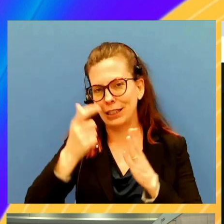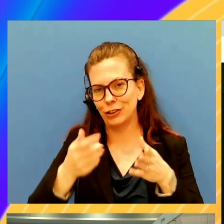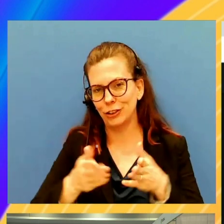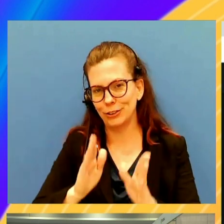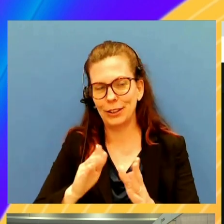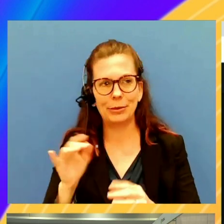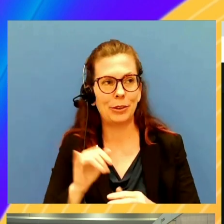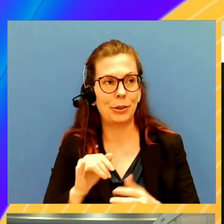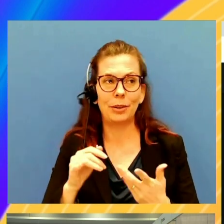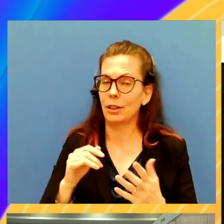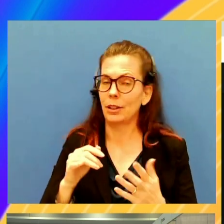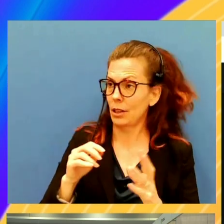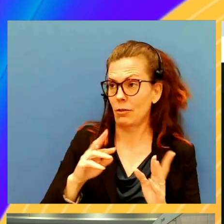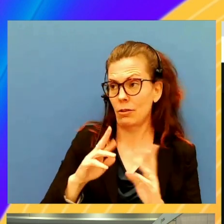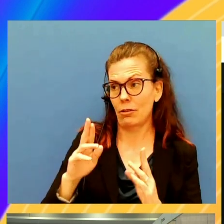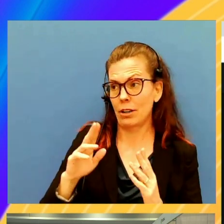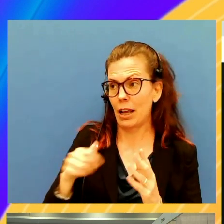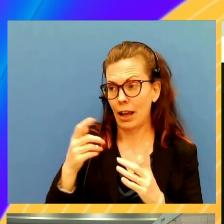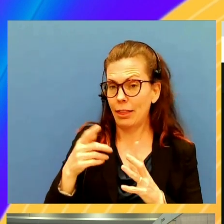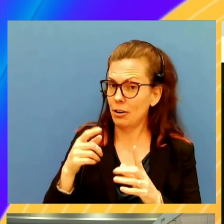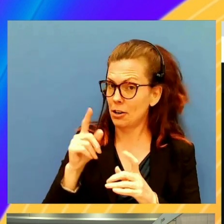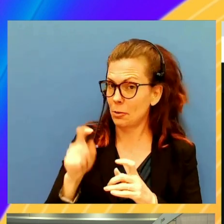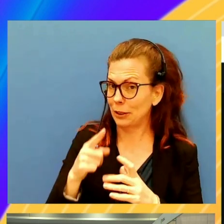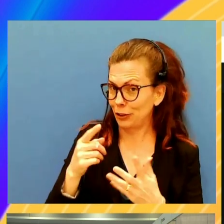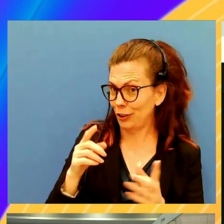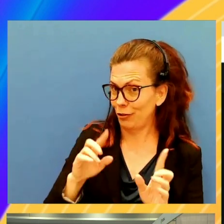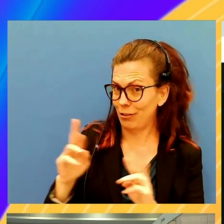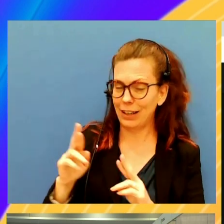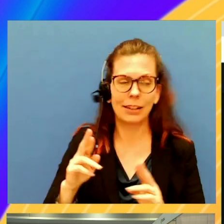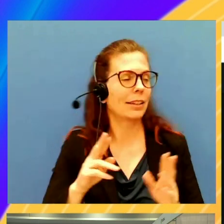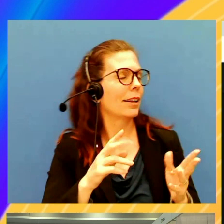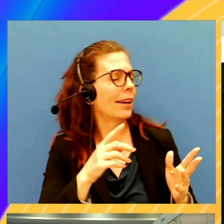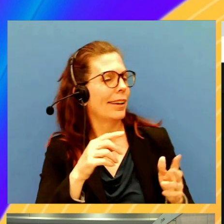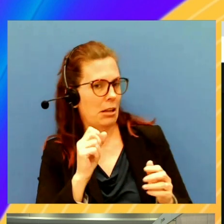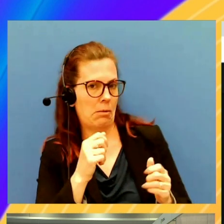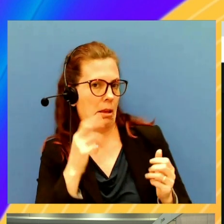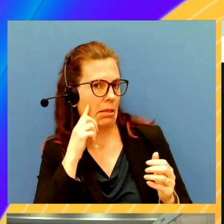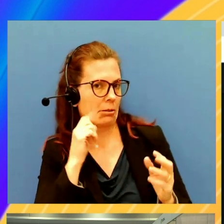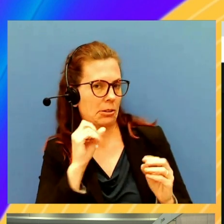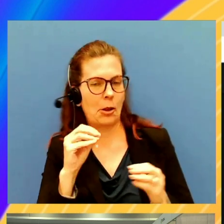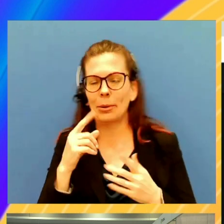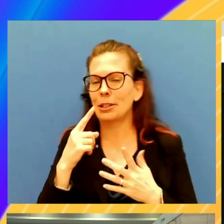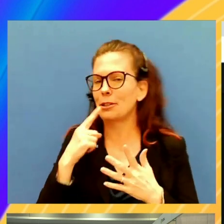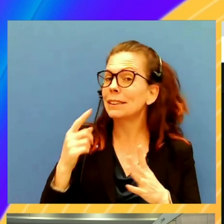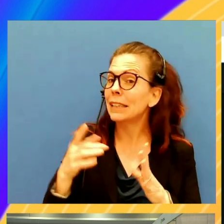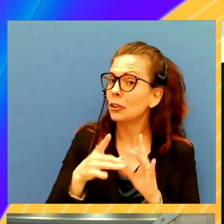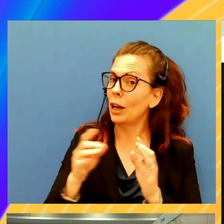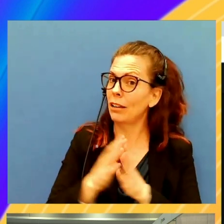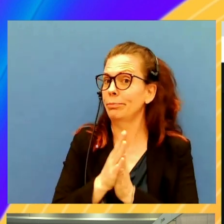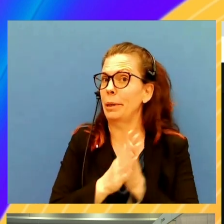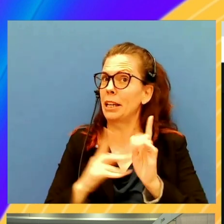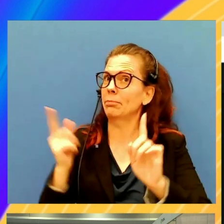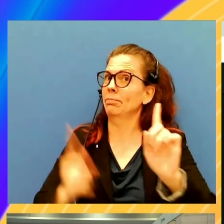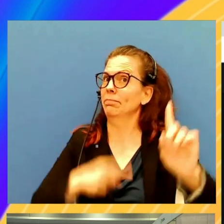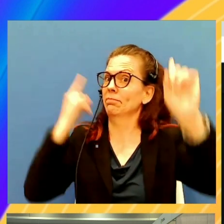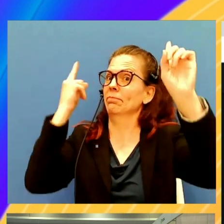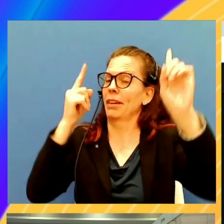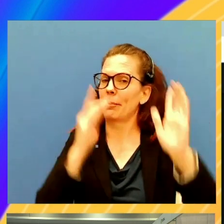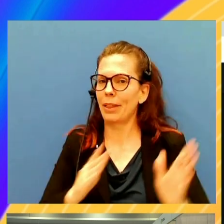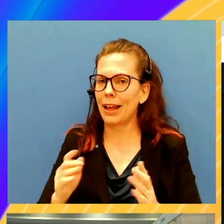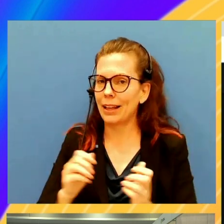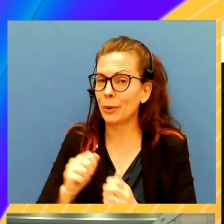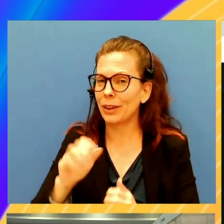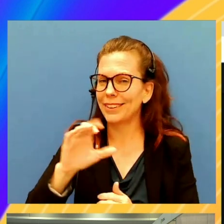way. Are you ready for it? I think so, yeah. So you mentioned that you have ambitious plans for CDK, but that right now you're using Terraform. Can you